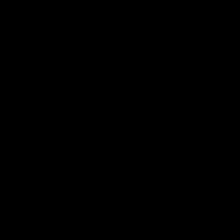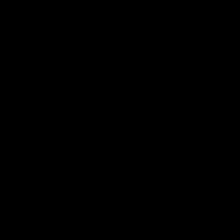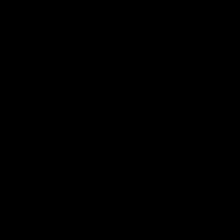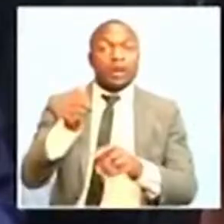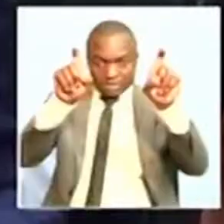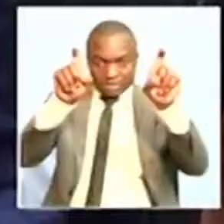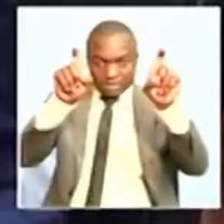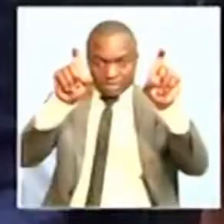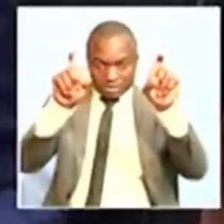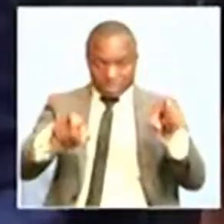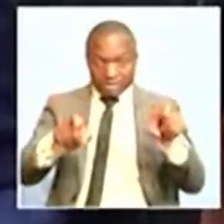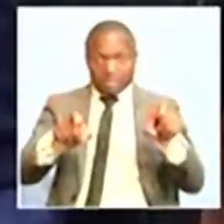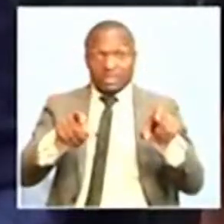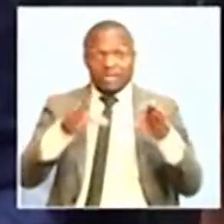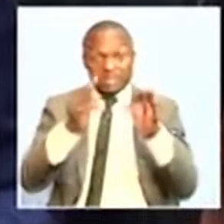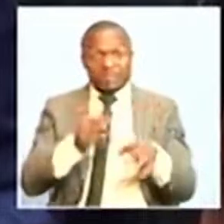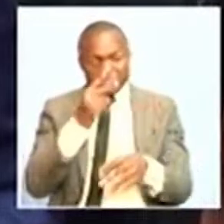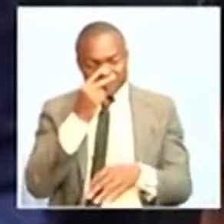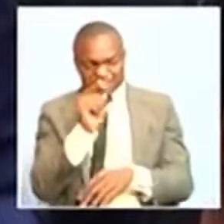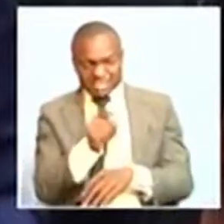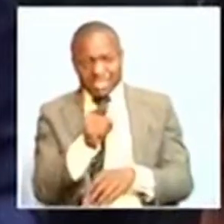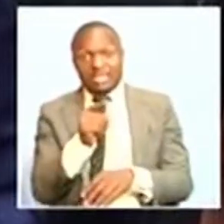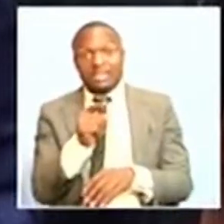If you are a busy person, it is. So for me,